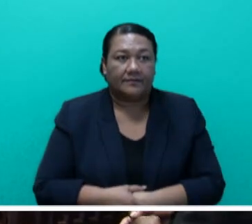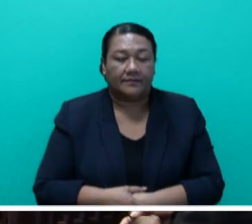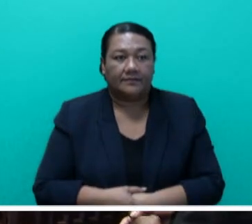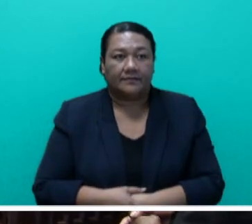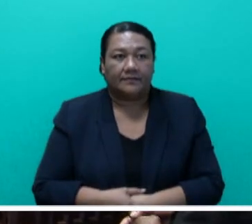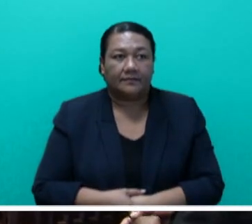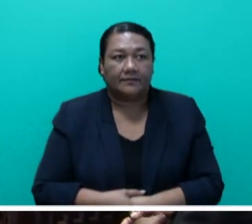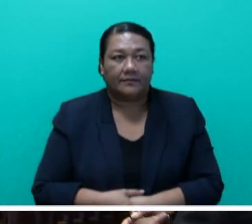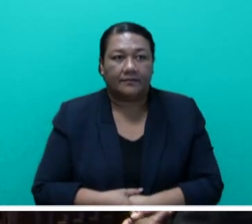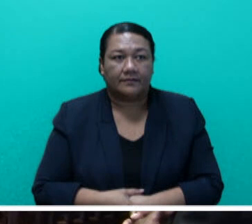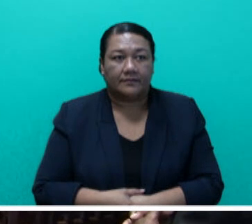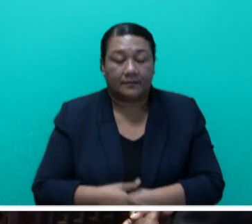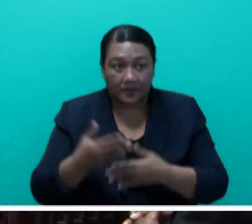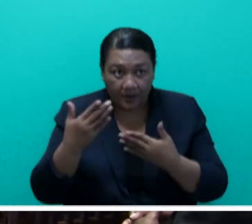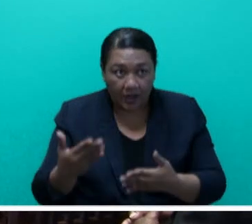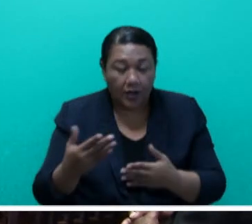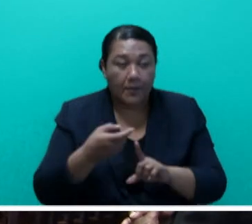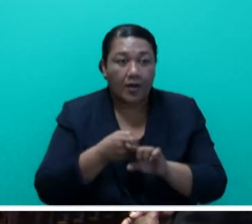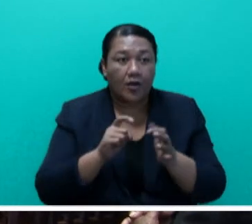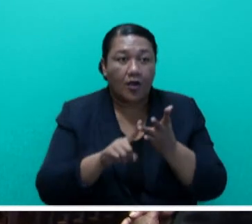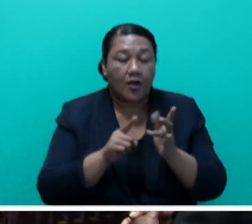Yes, Honorable Koya.